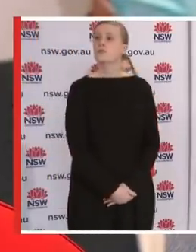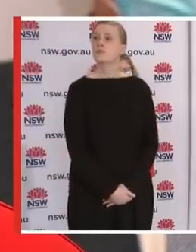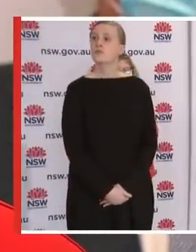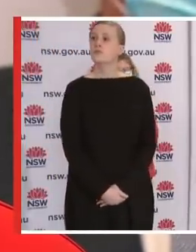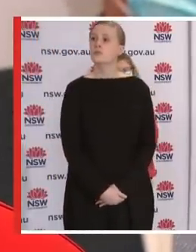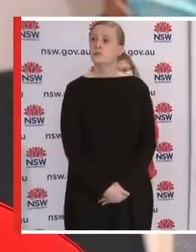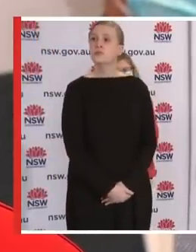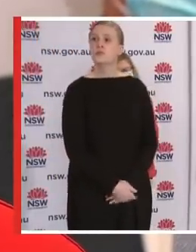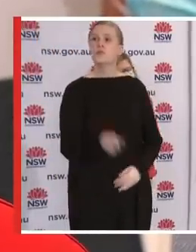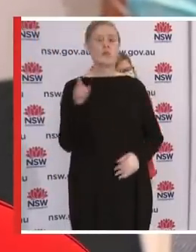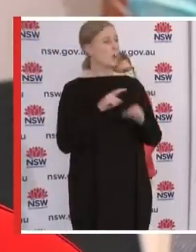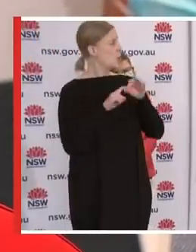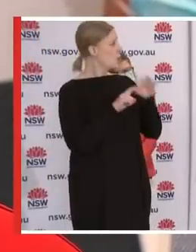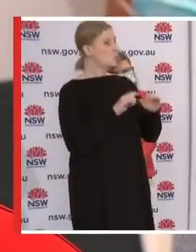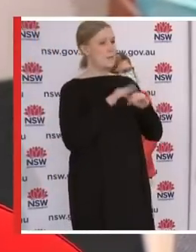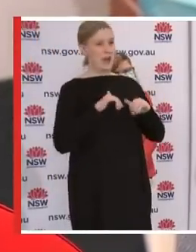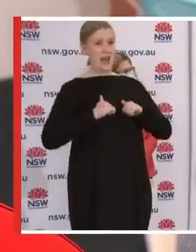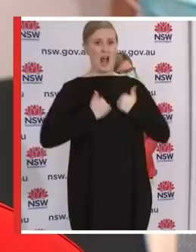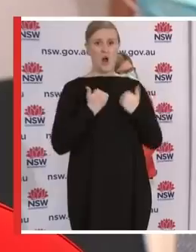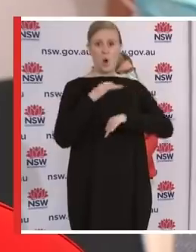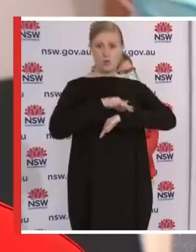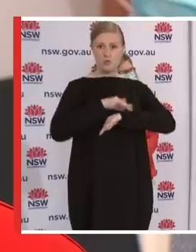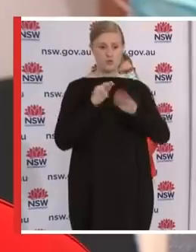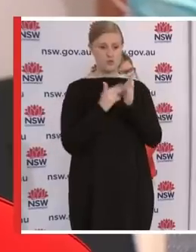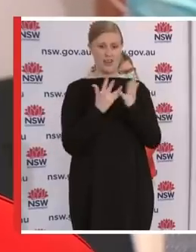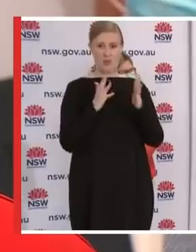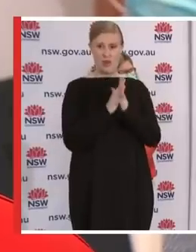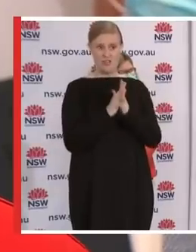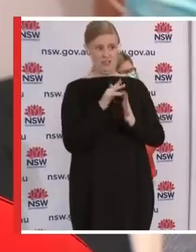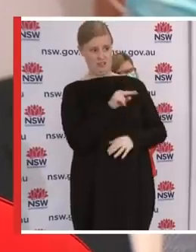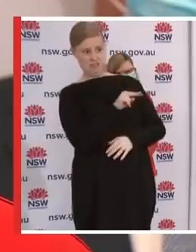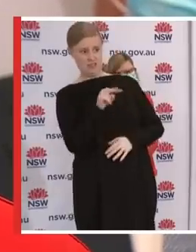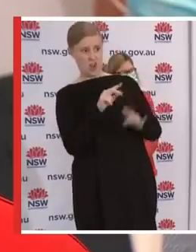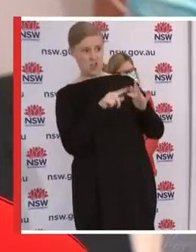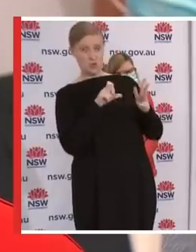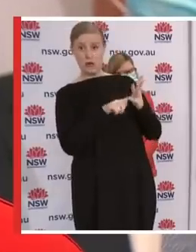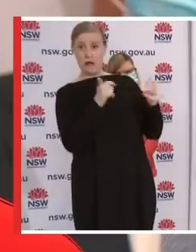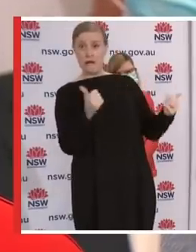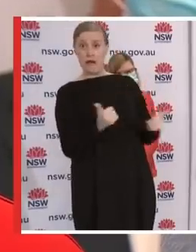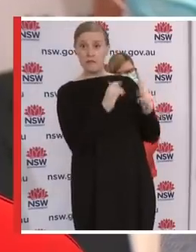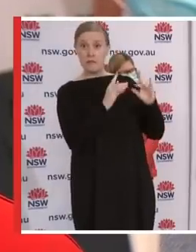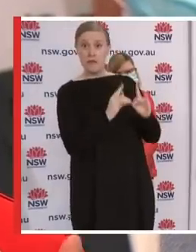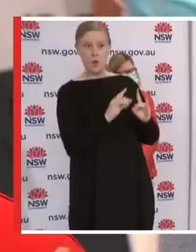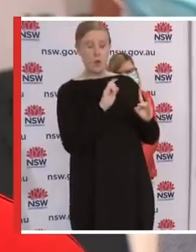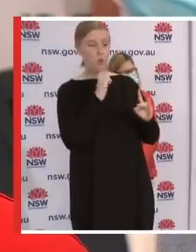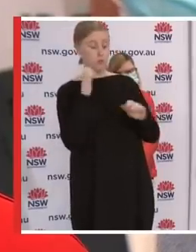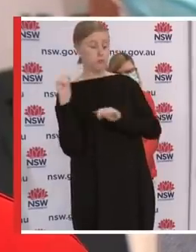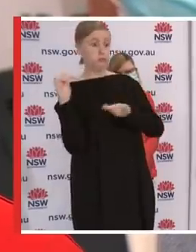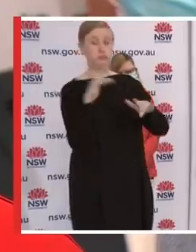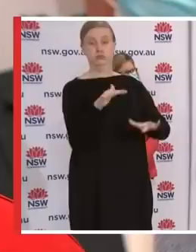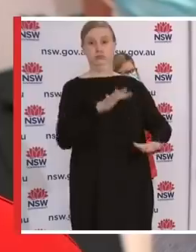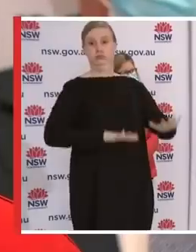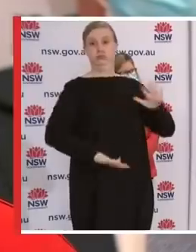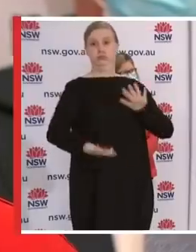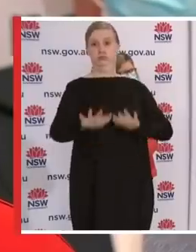system more broadly? Are you worried about that coping with the spread of this outbreak? At the moment, the hospital system is responding really